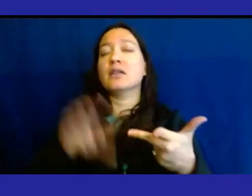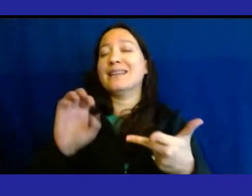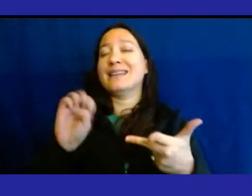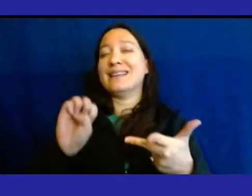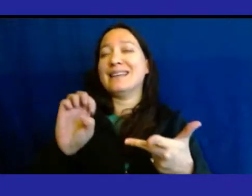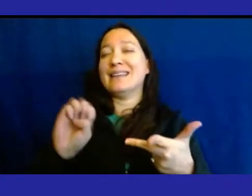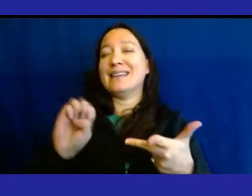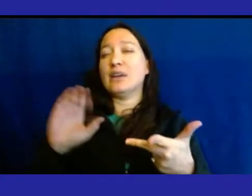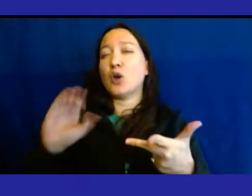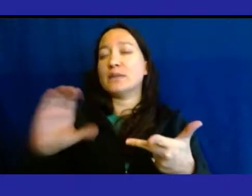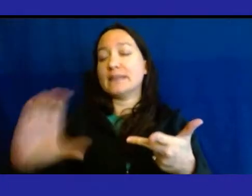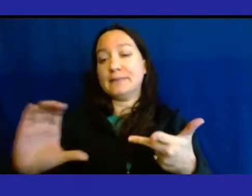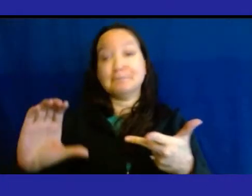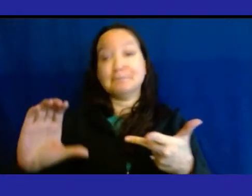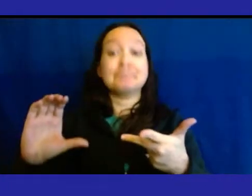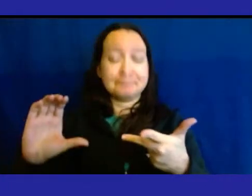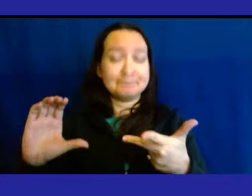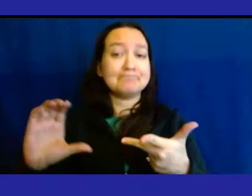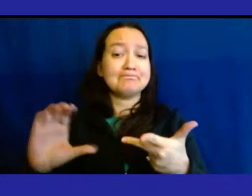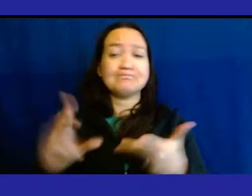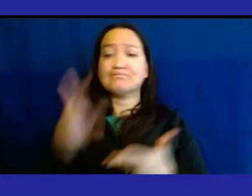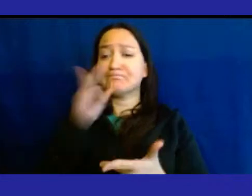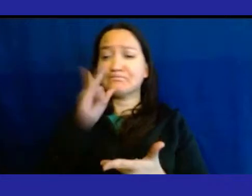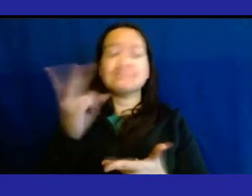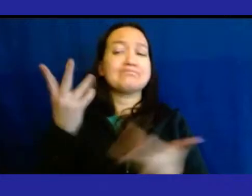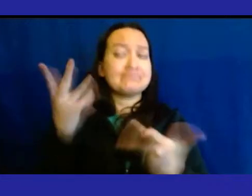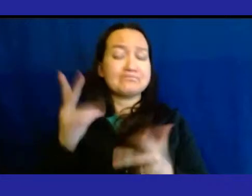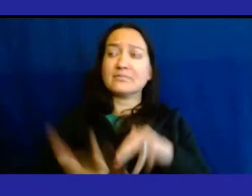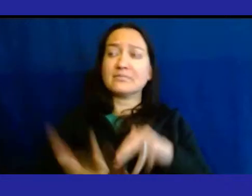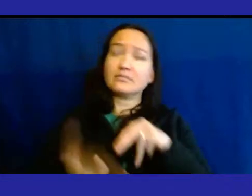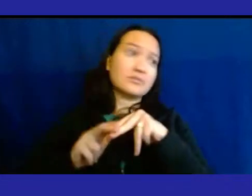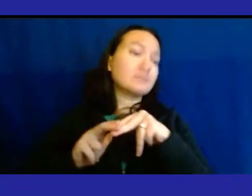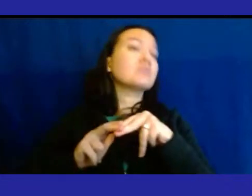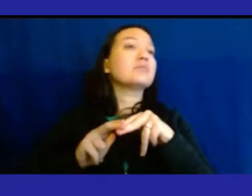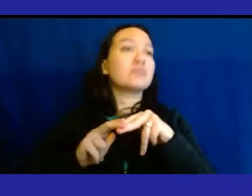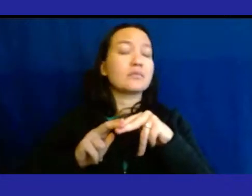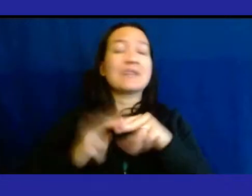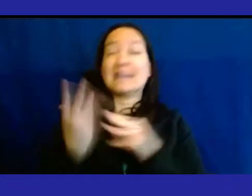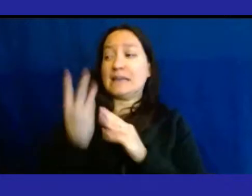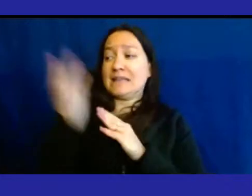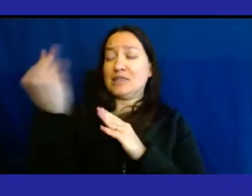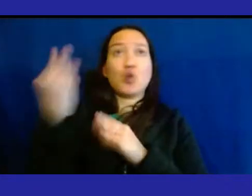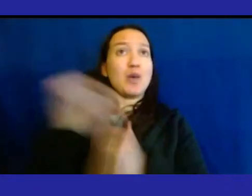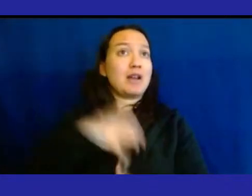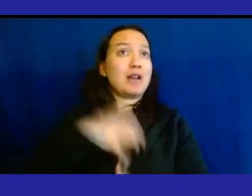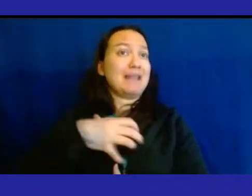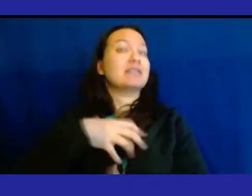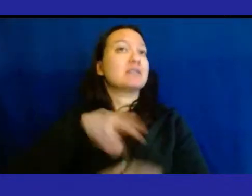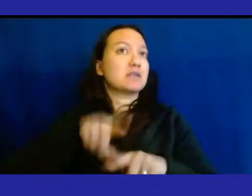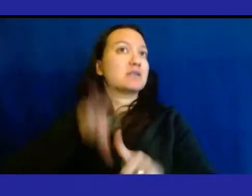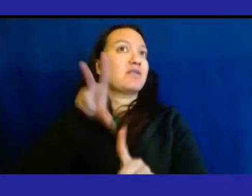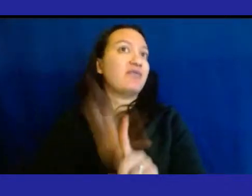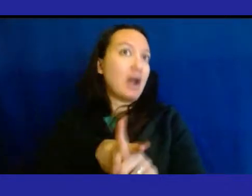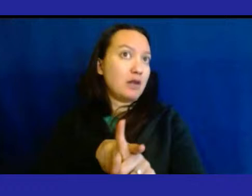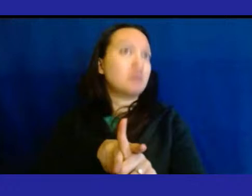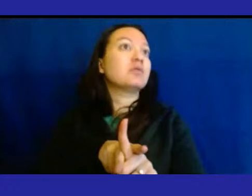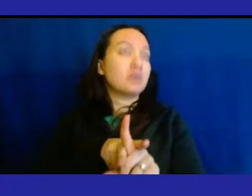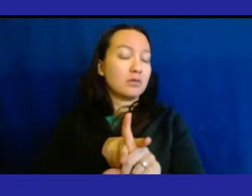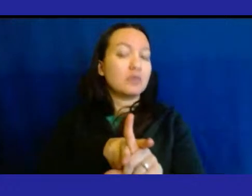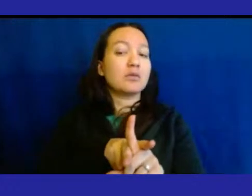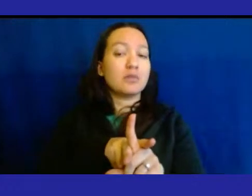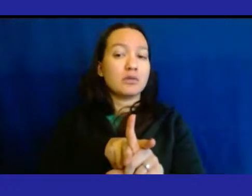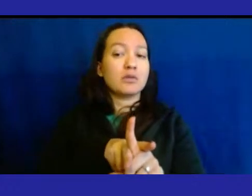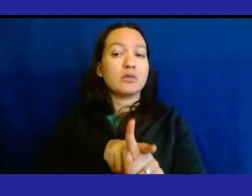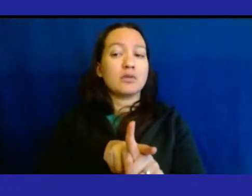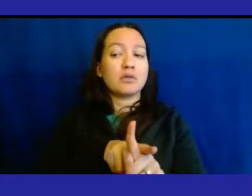EEOC. We have also seen a significant increase in the external complaints that are filed by